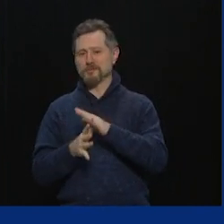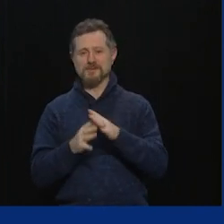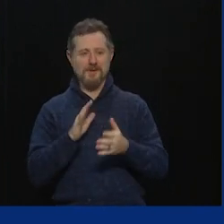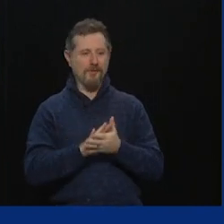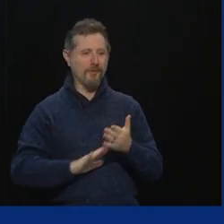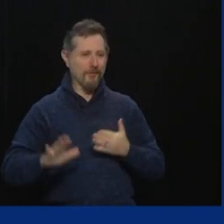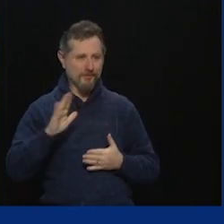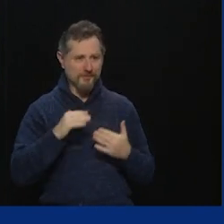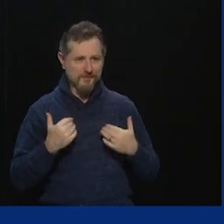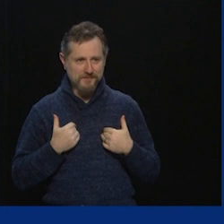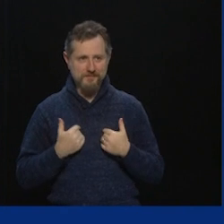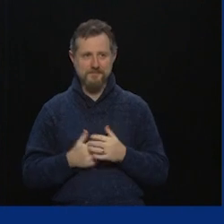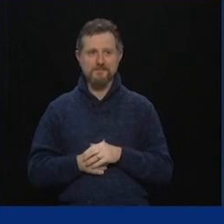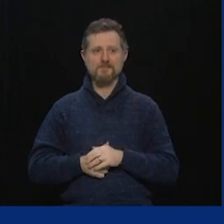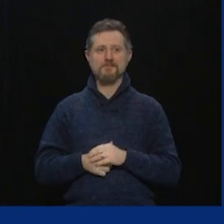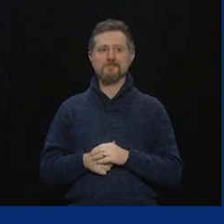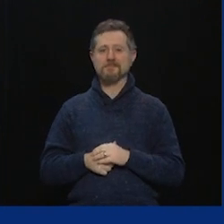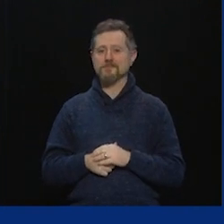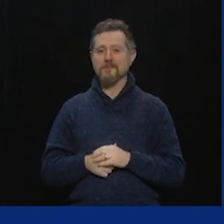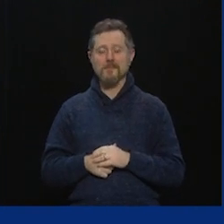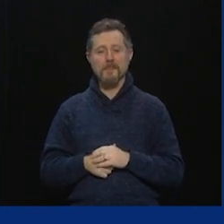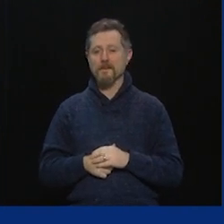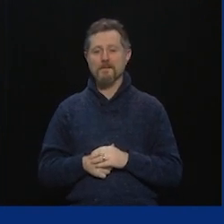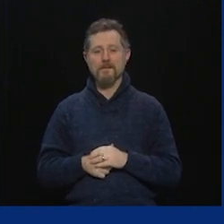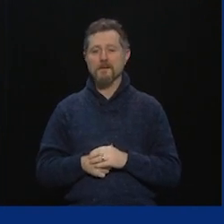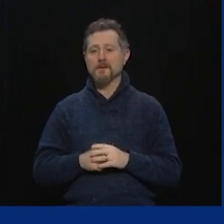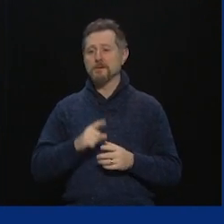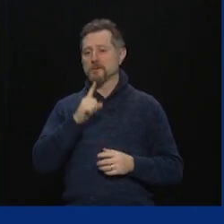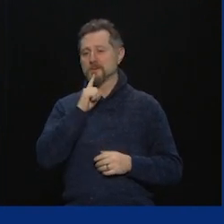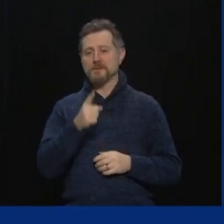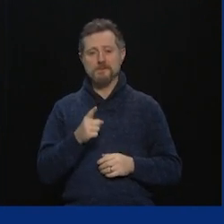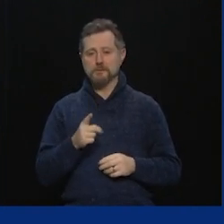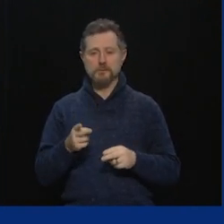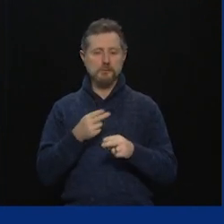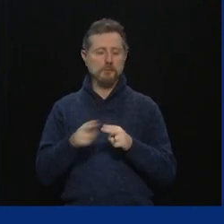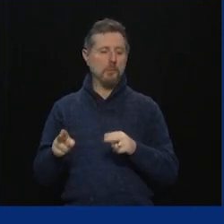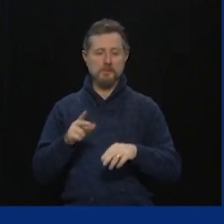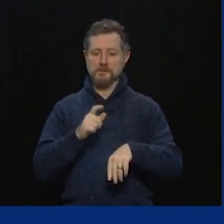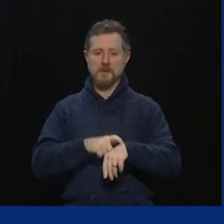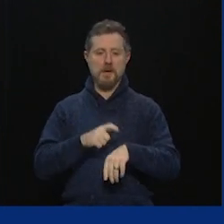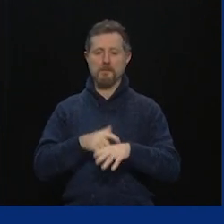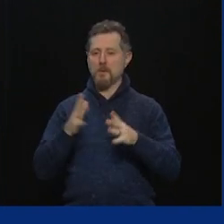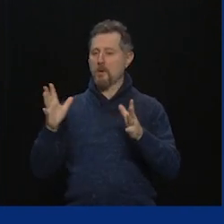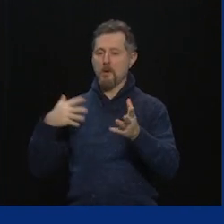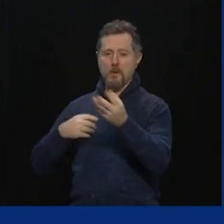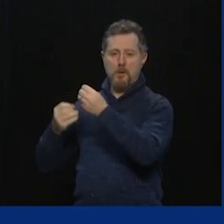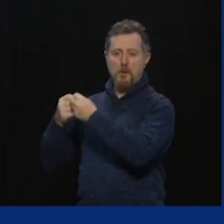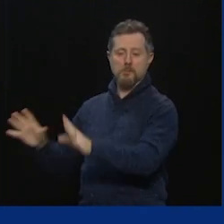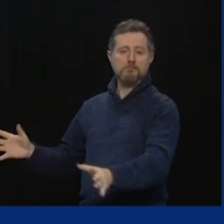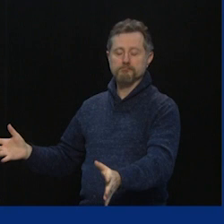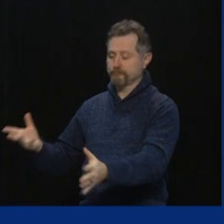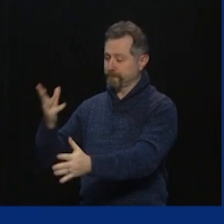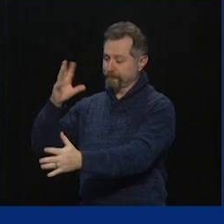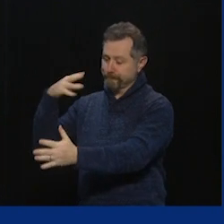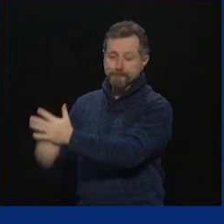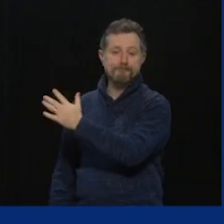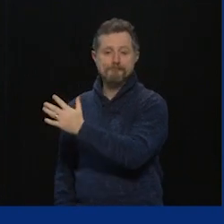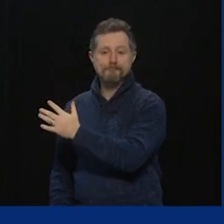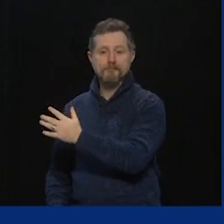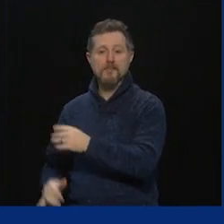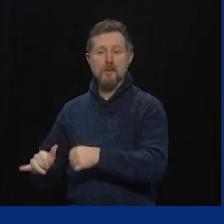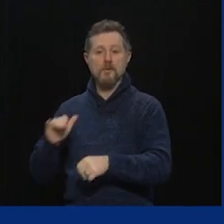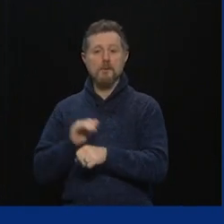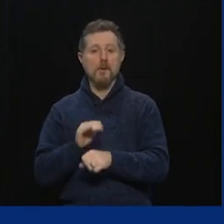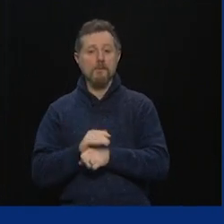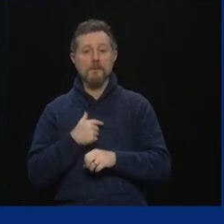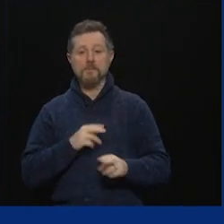at AUAF. So only in a matter of hours, it was all lost and gone. The night when I was about to leave for